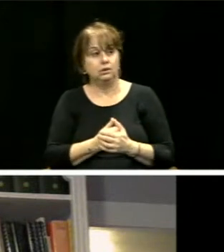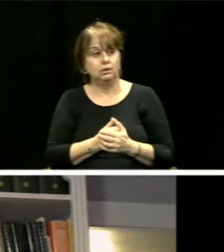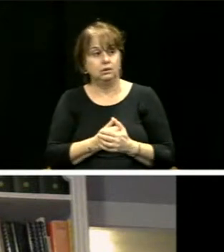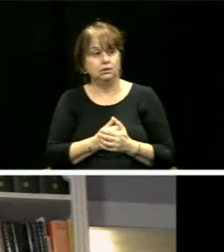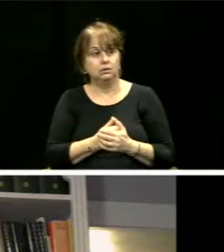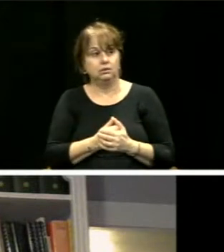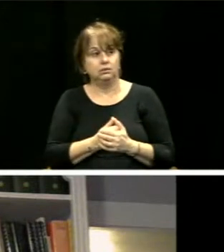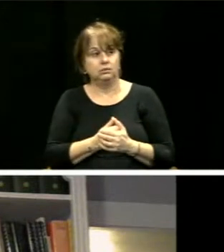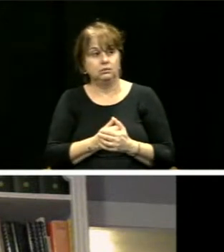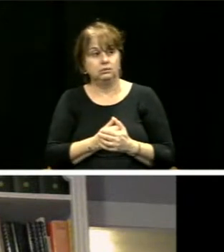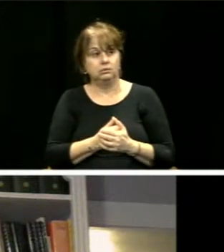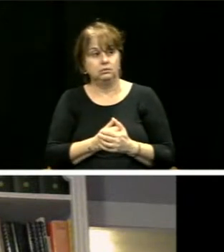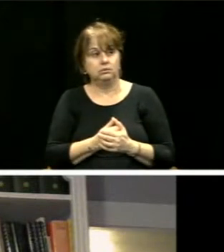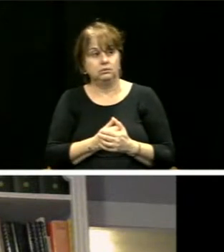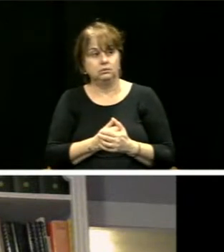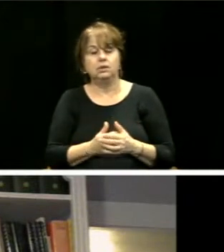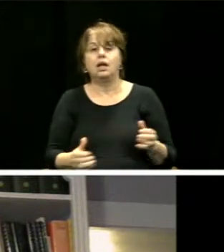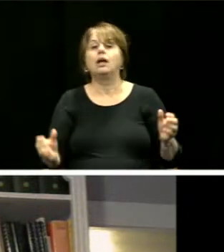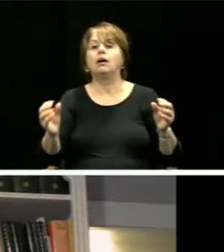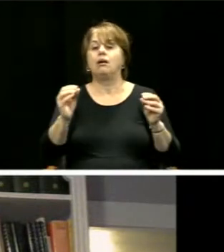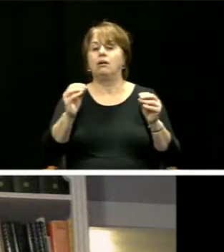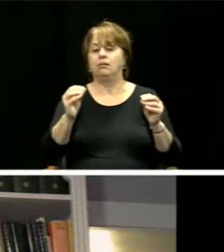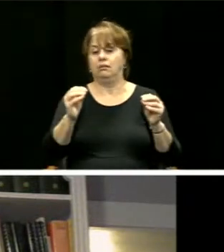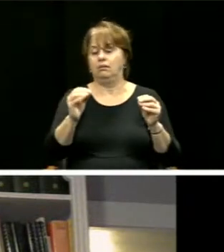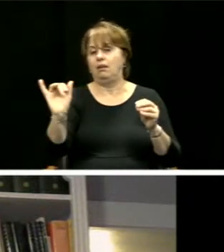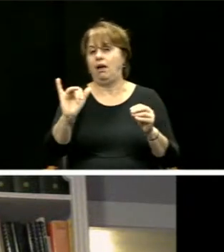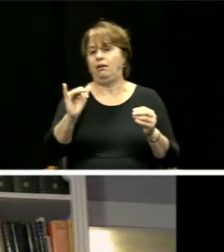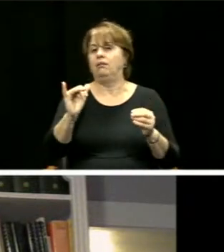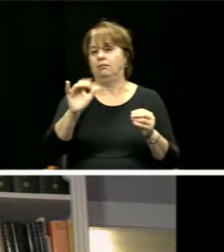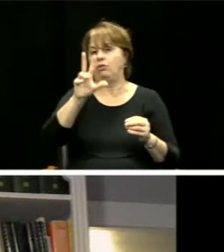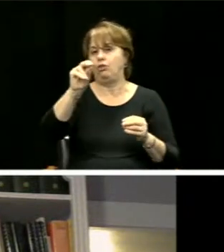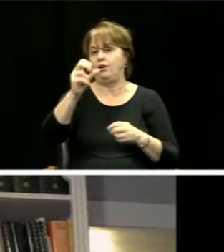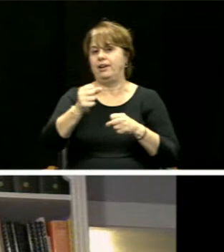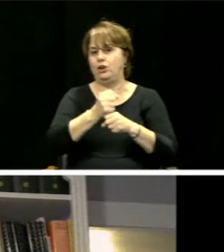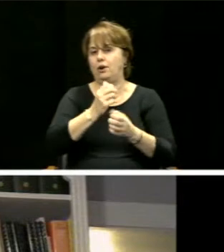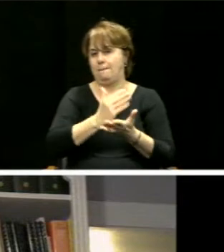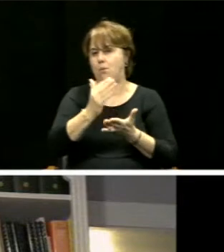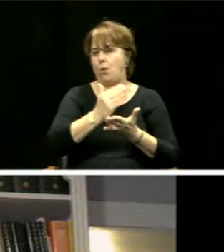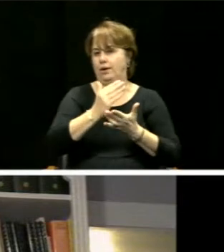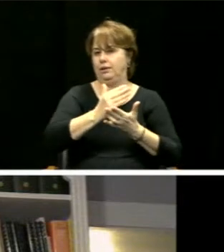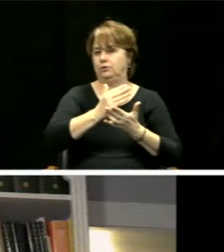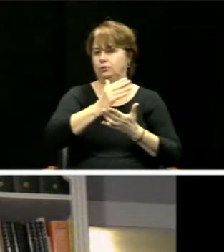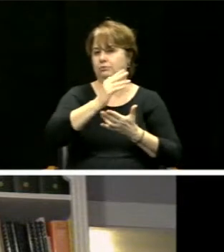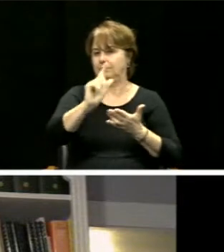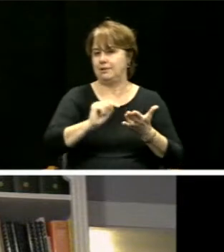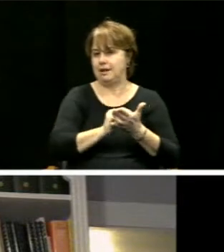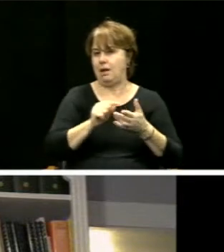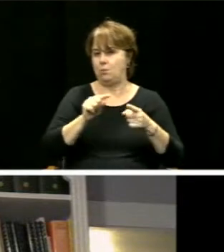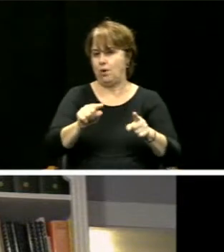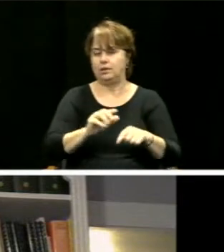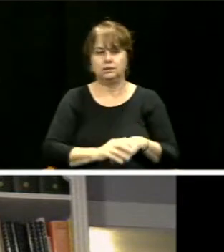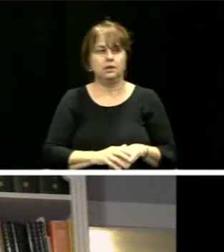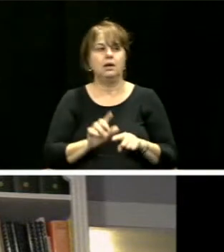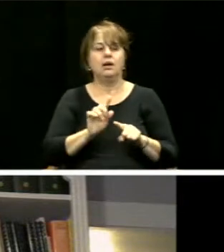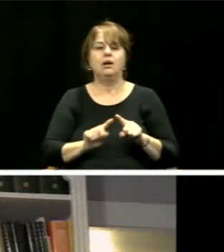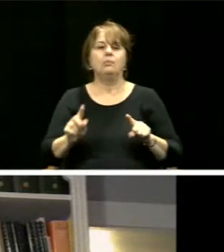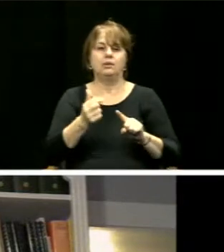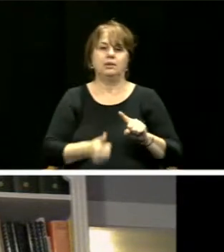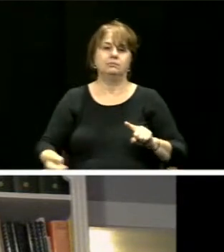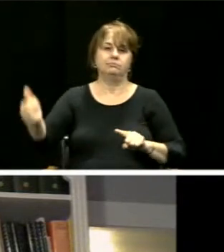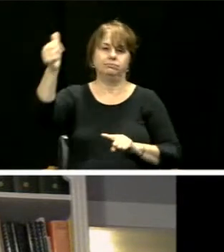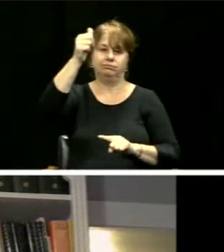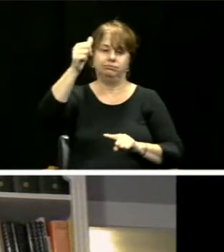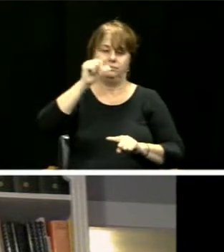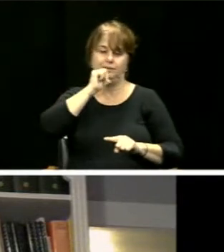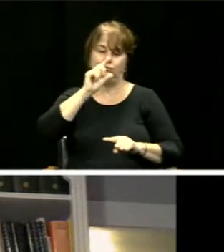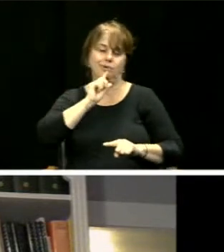an annual, a mortgage, a 30-year mortgage. But again, that has to be kicked upstairs. It's way out of my